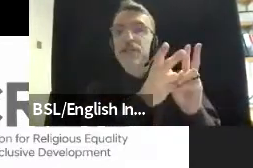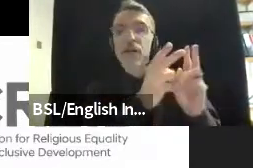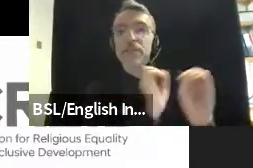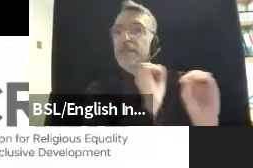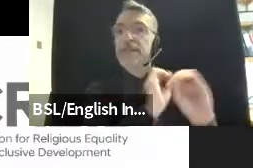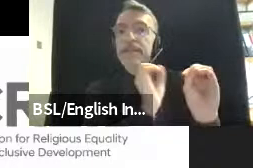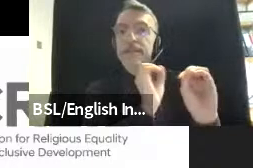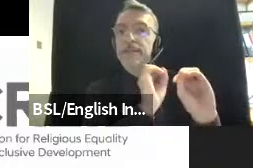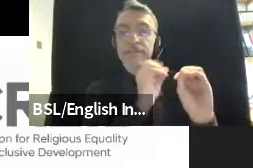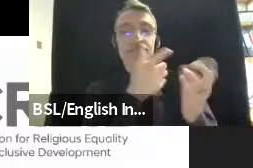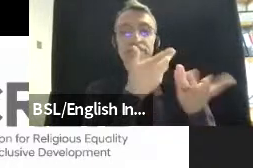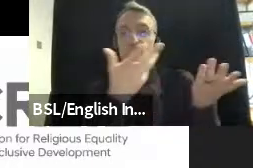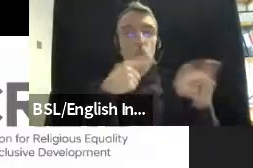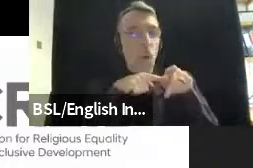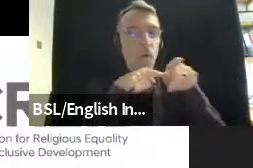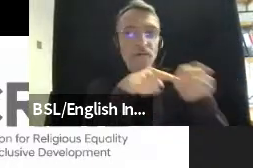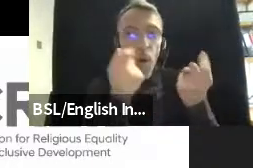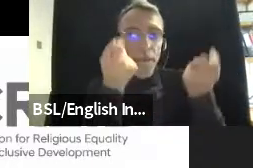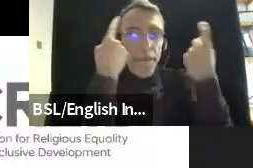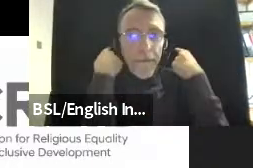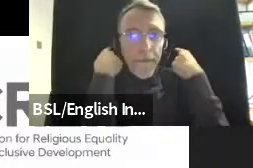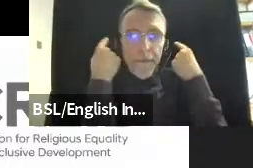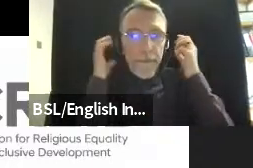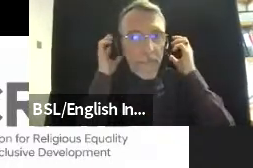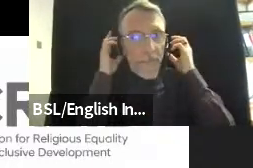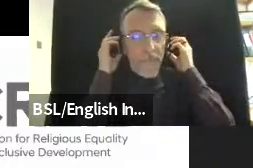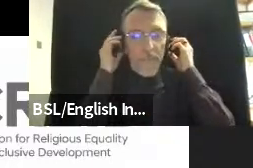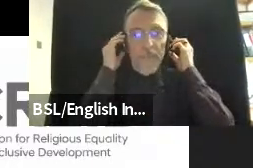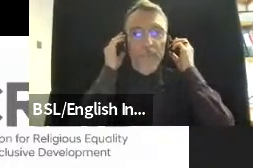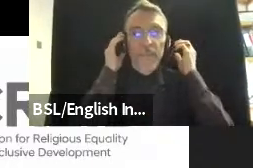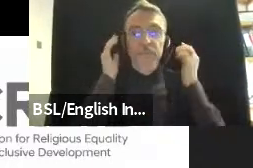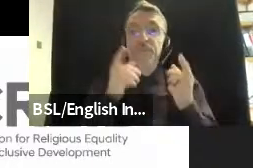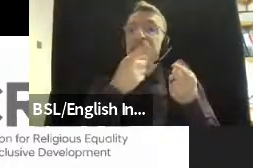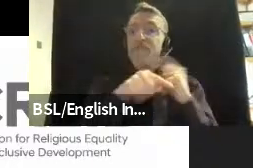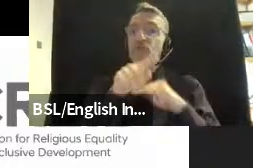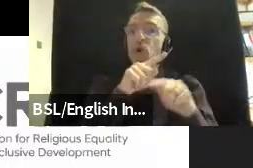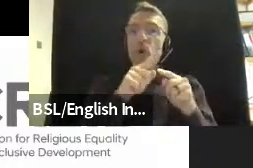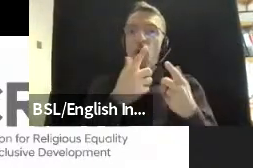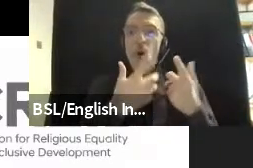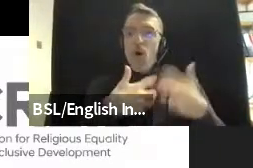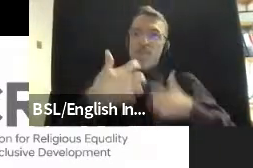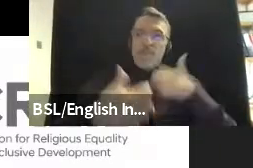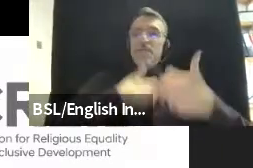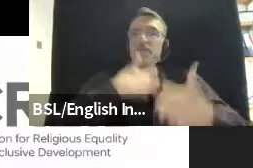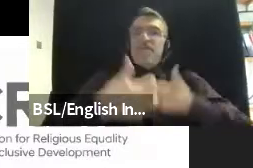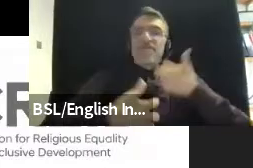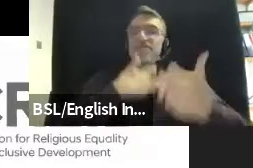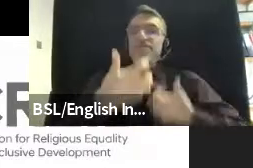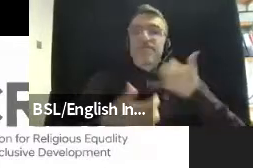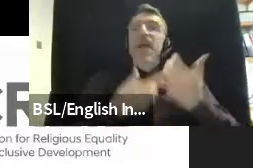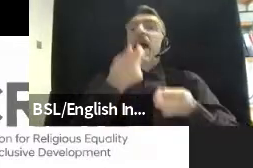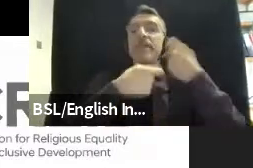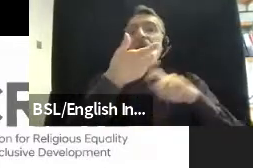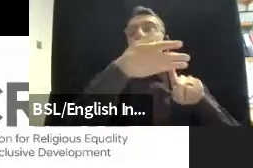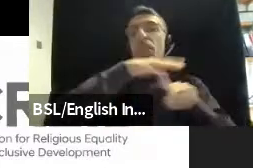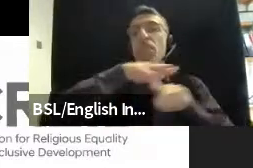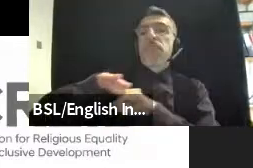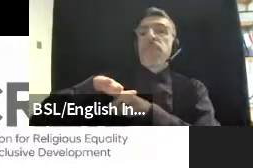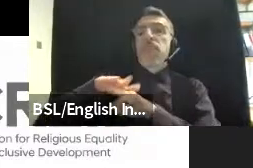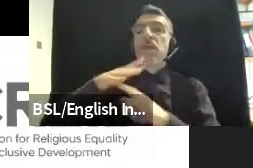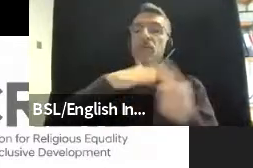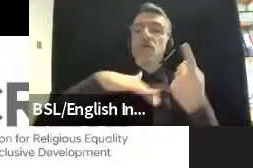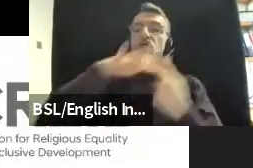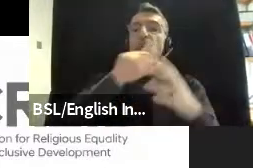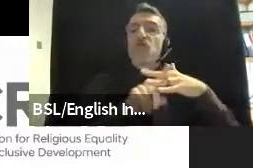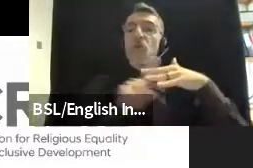not accessible, and these led to exacerbation of their marginalization. and social exclusion.